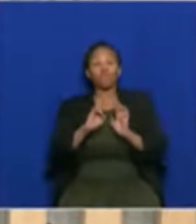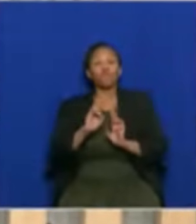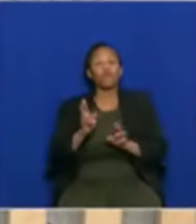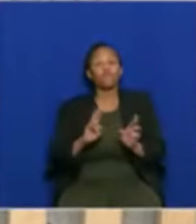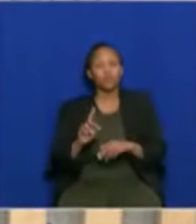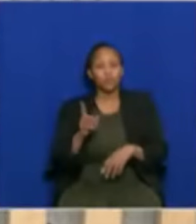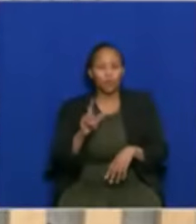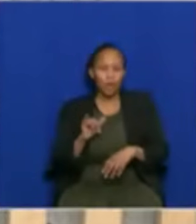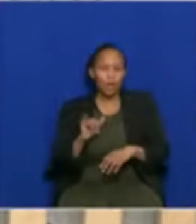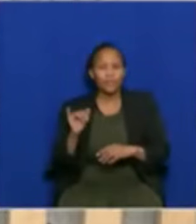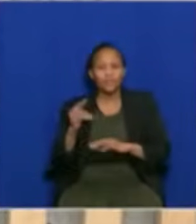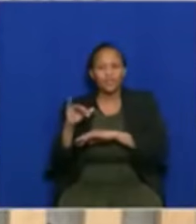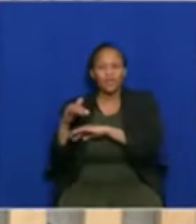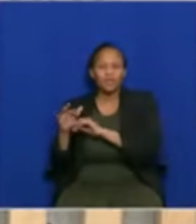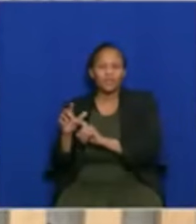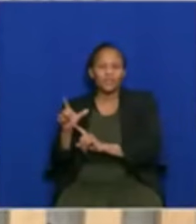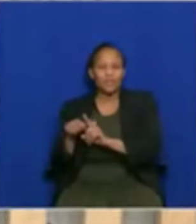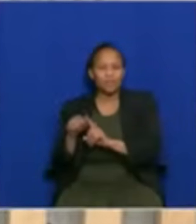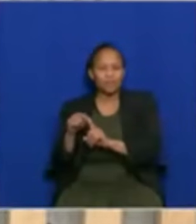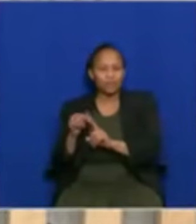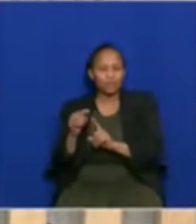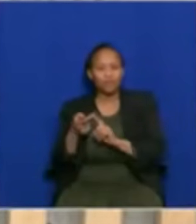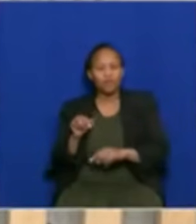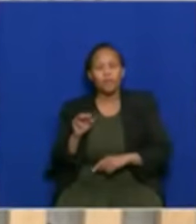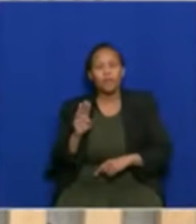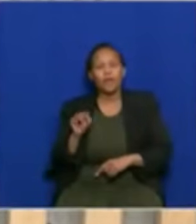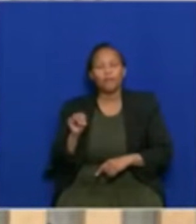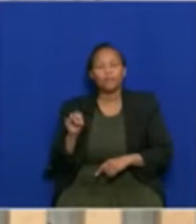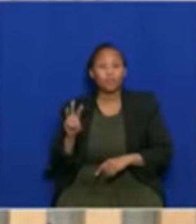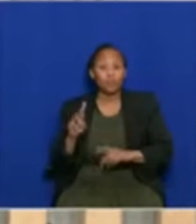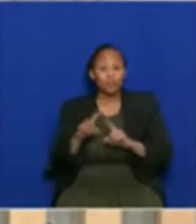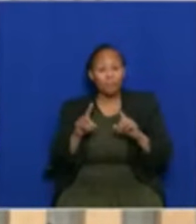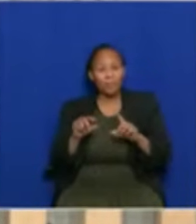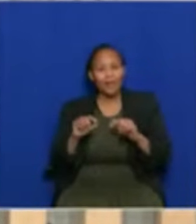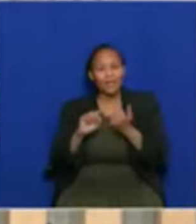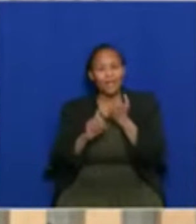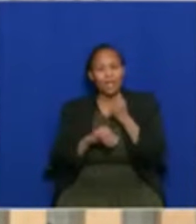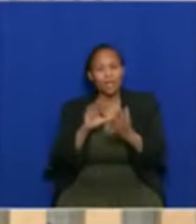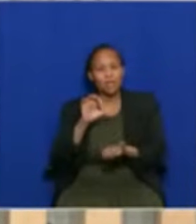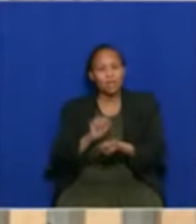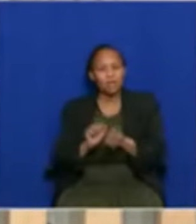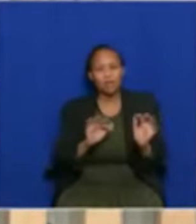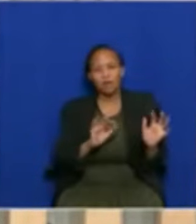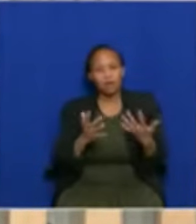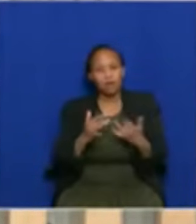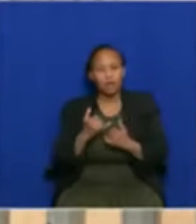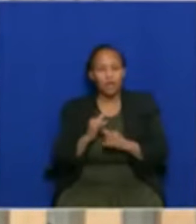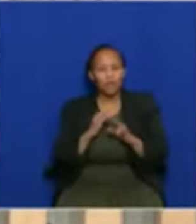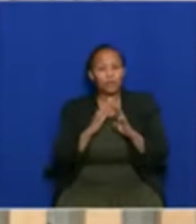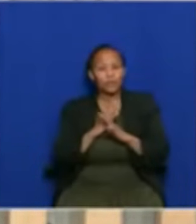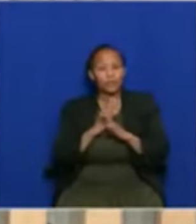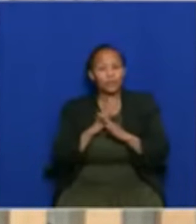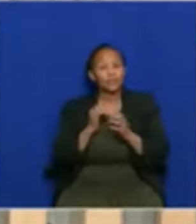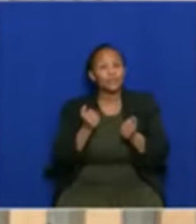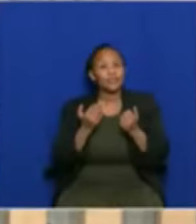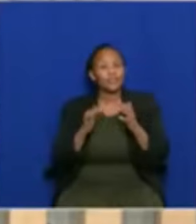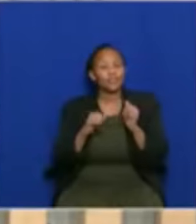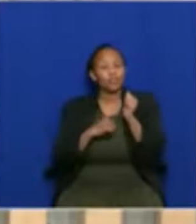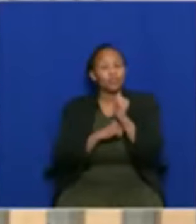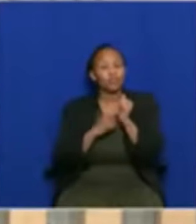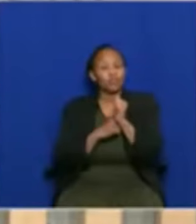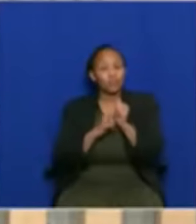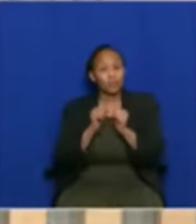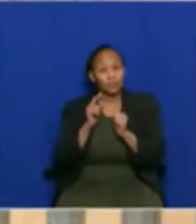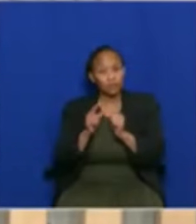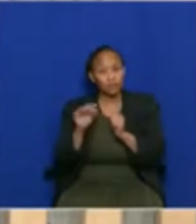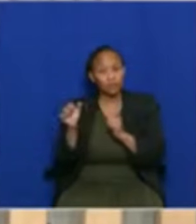at the end of that paragraph. He concludes, the appointments of the various Secret Service officers in the country must be investigated, as these are